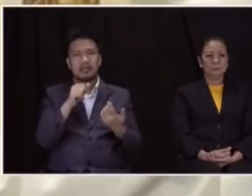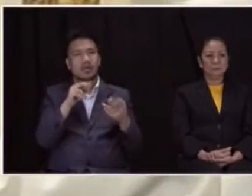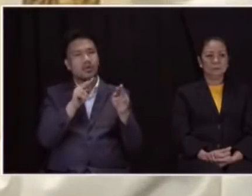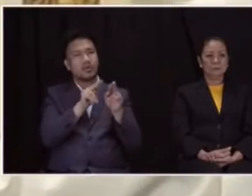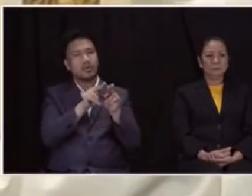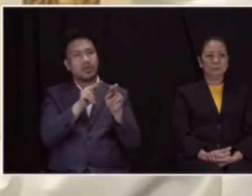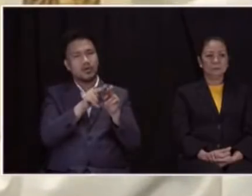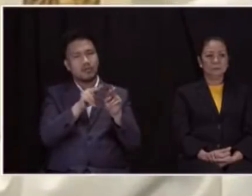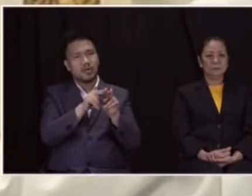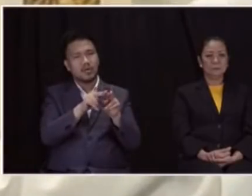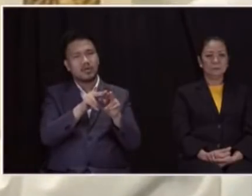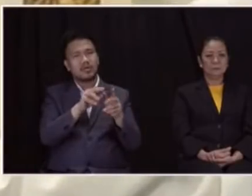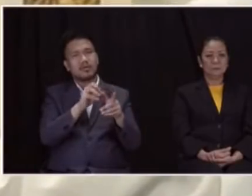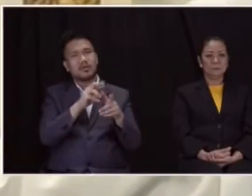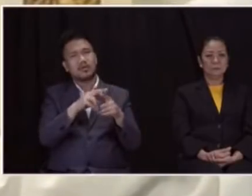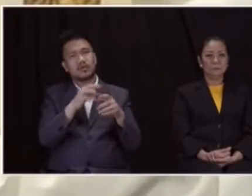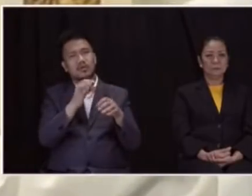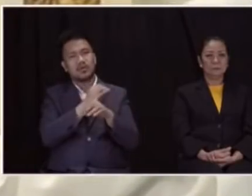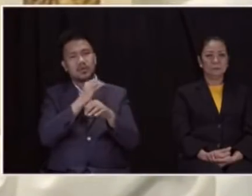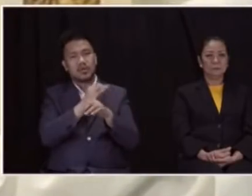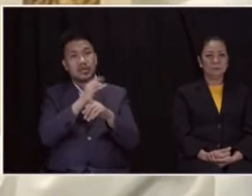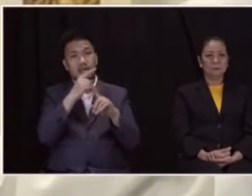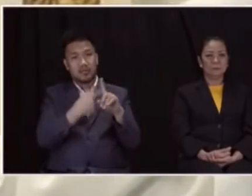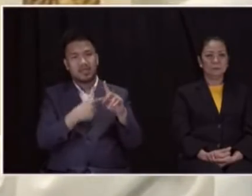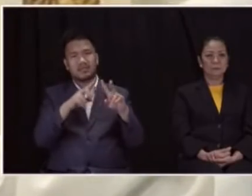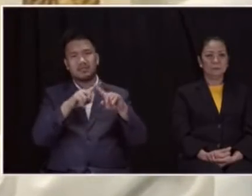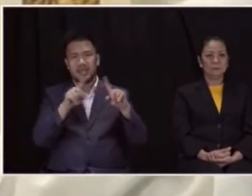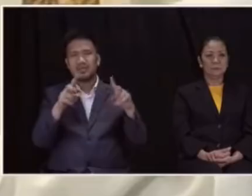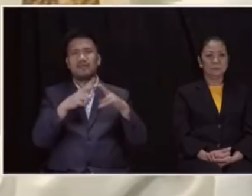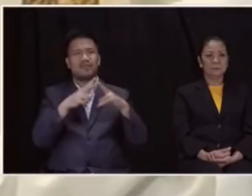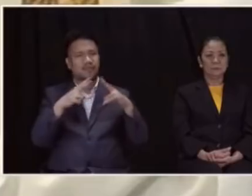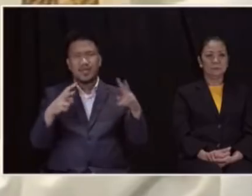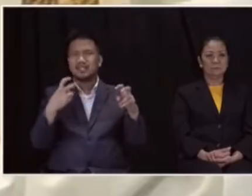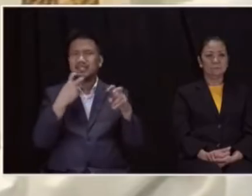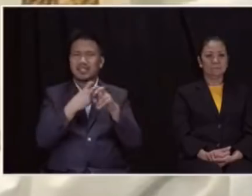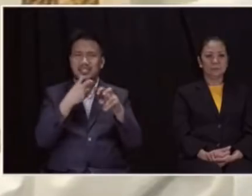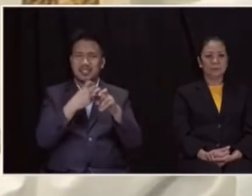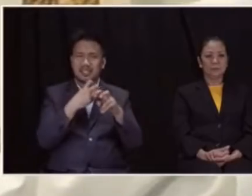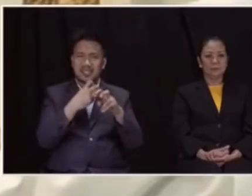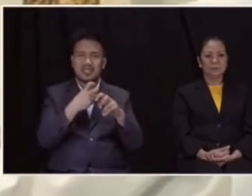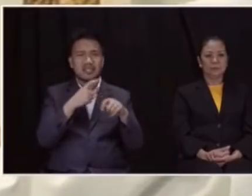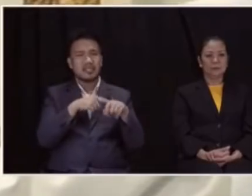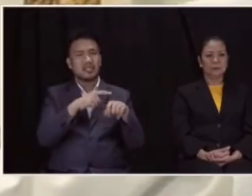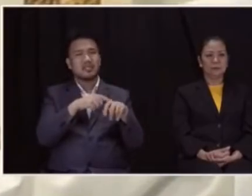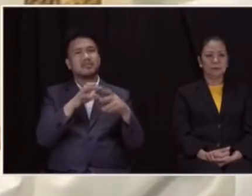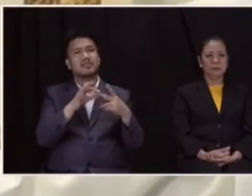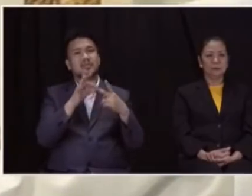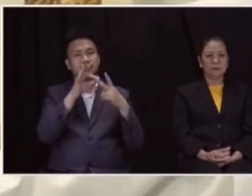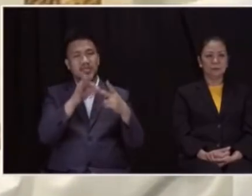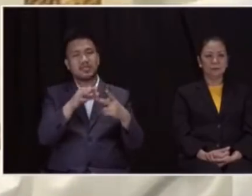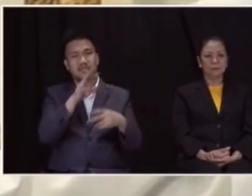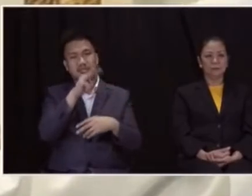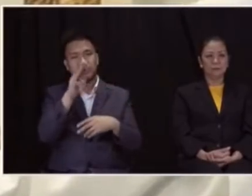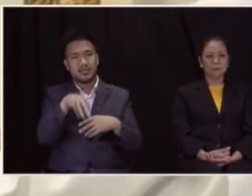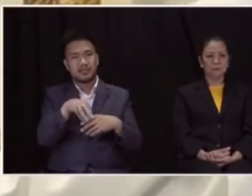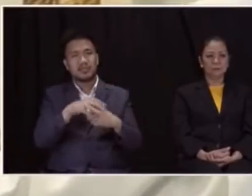normal or ordinary months, but very trying moments, especially in Metro